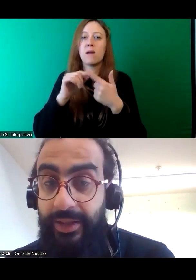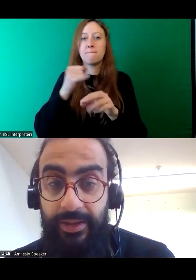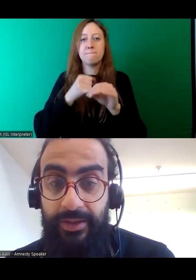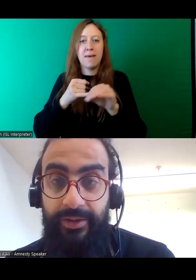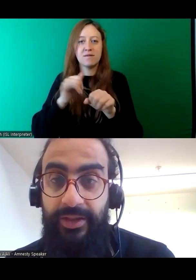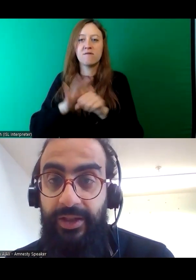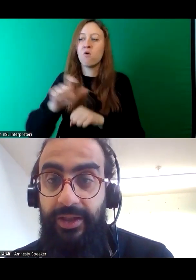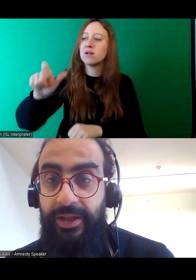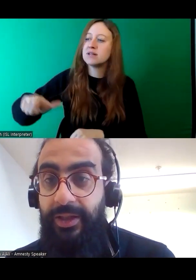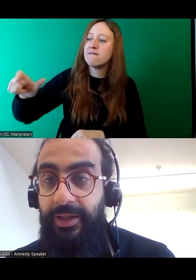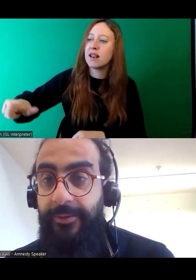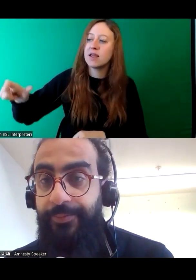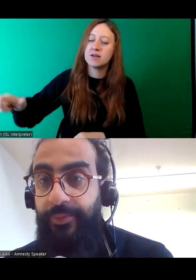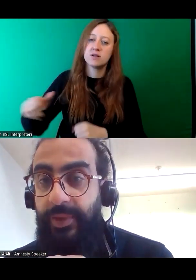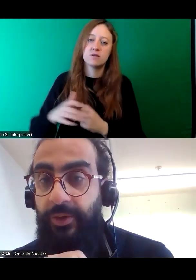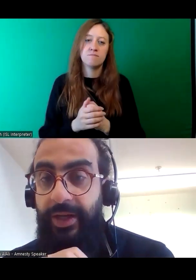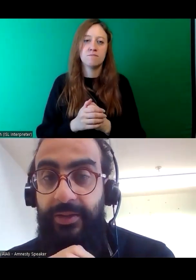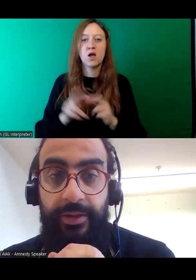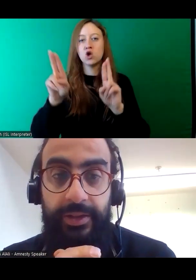You cannot target